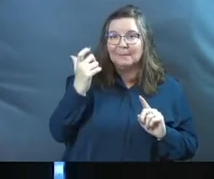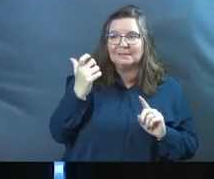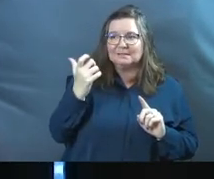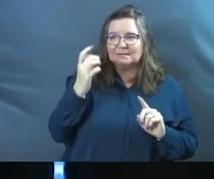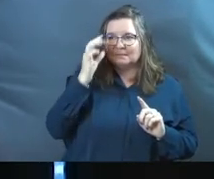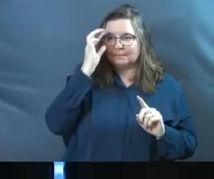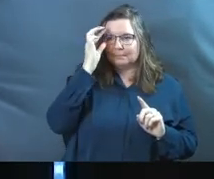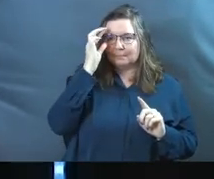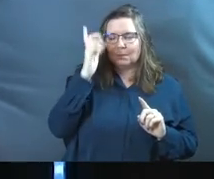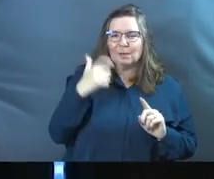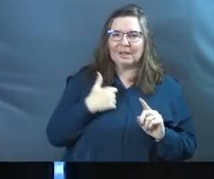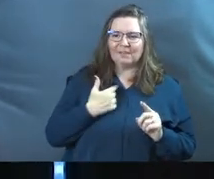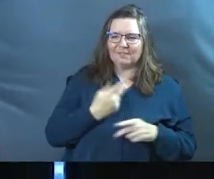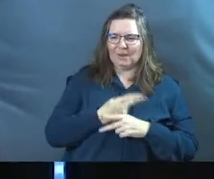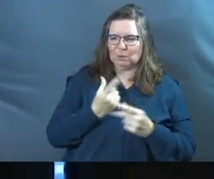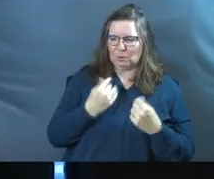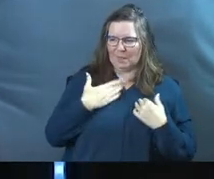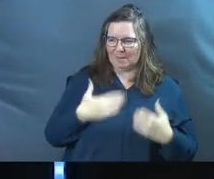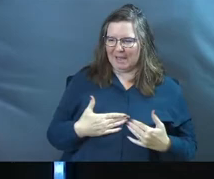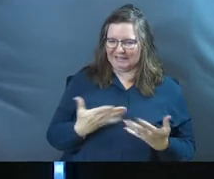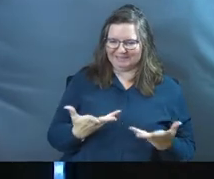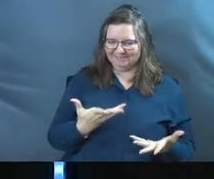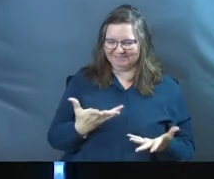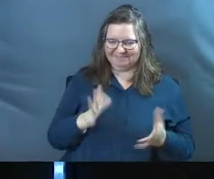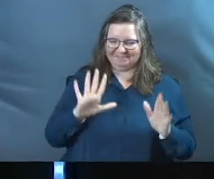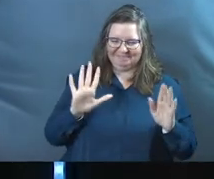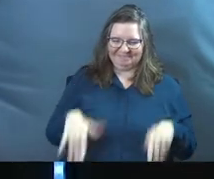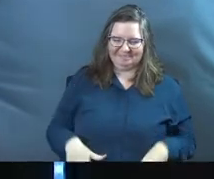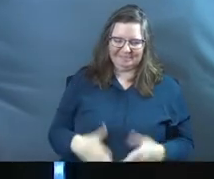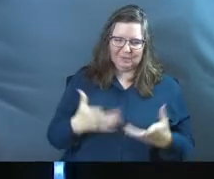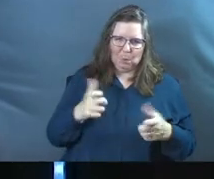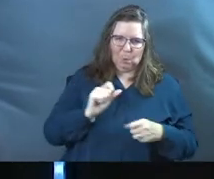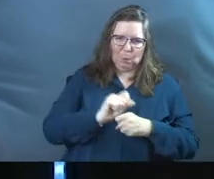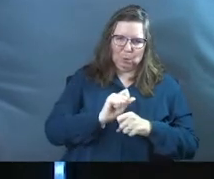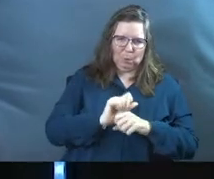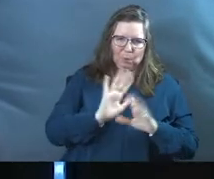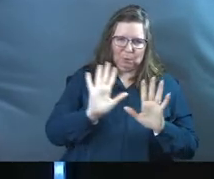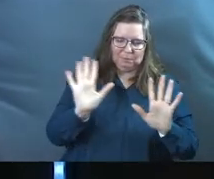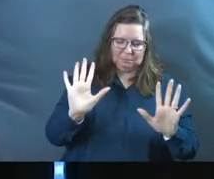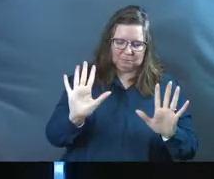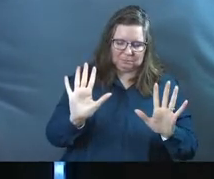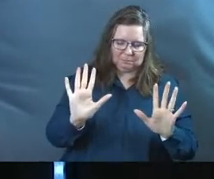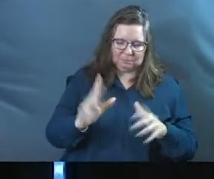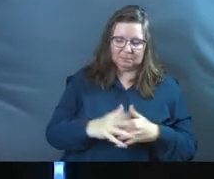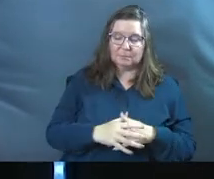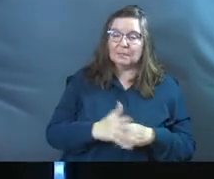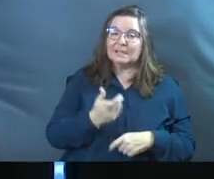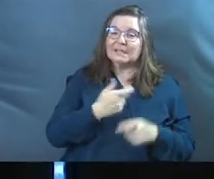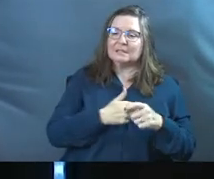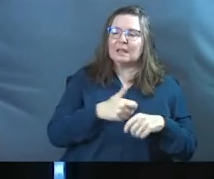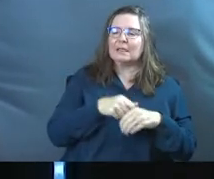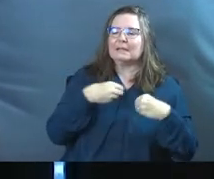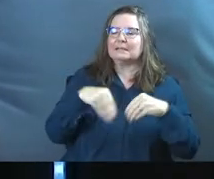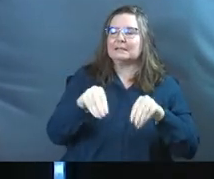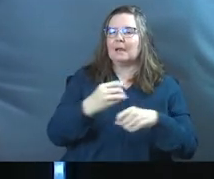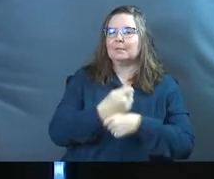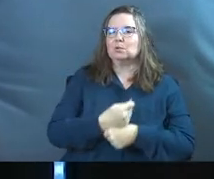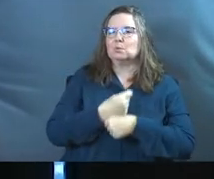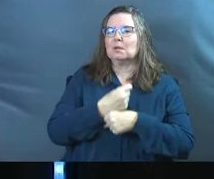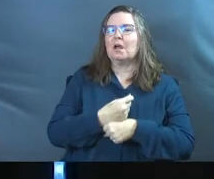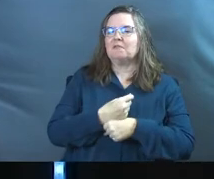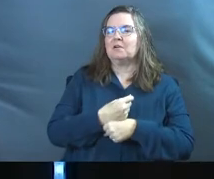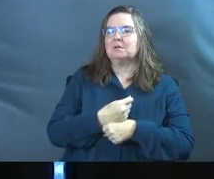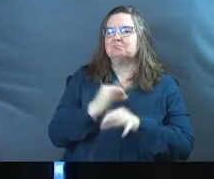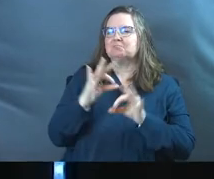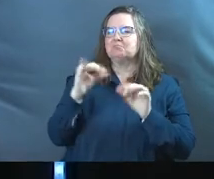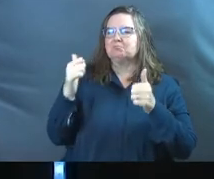because then we'd have to deal with his body. And that sounds like more work than I want to do. Instead, let's sell this guy into